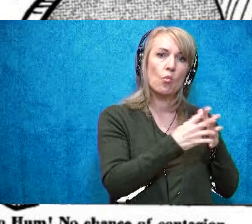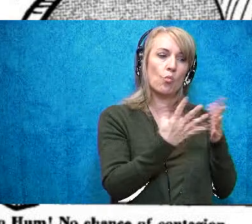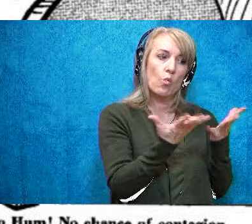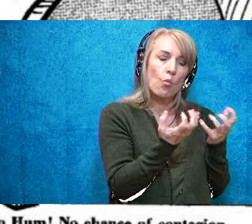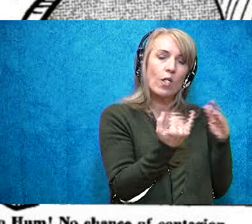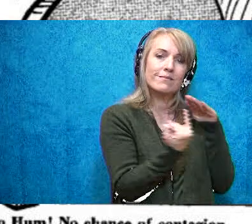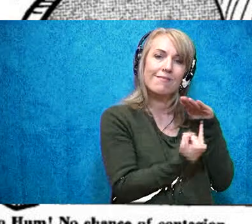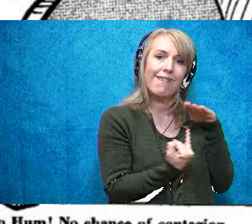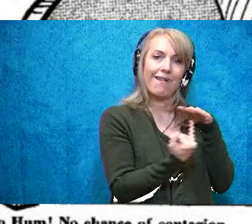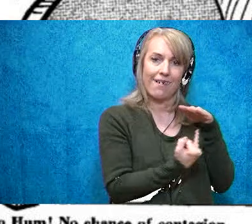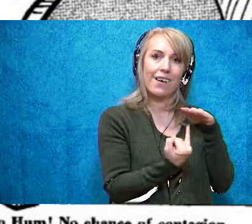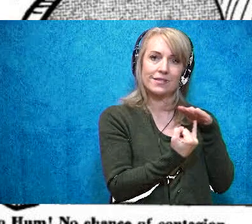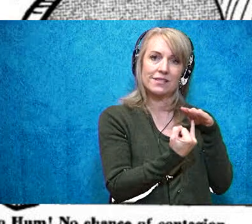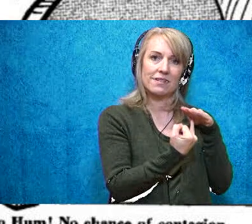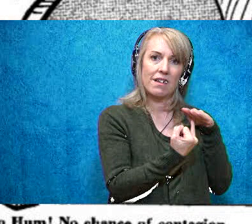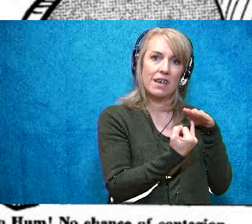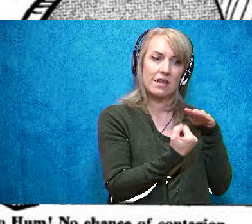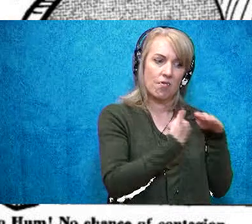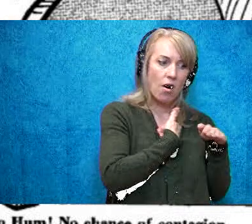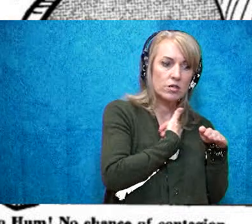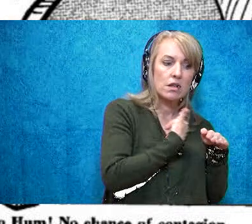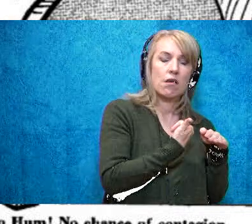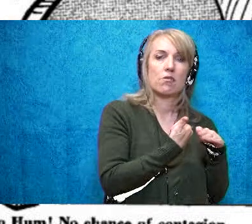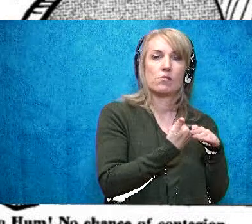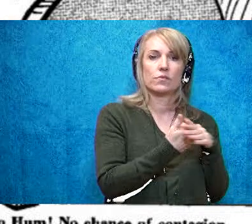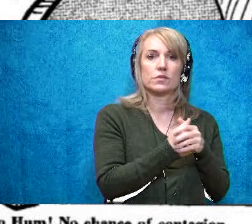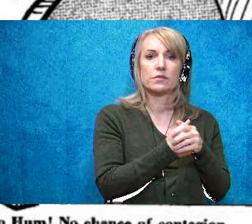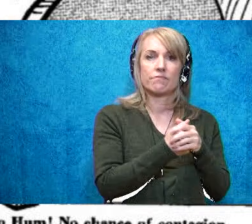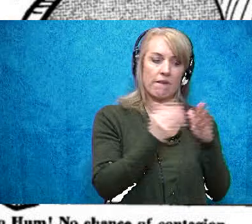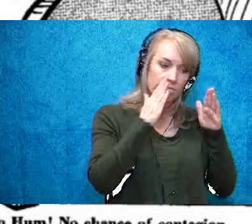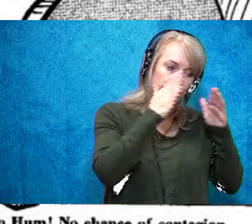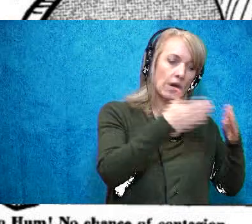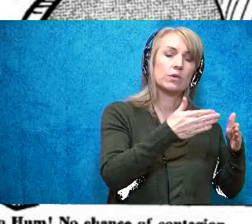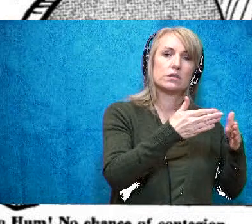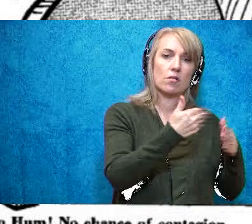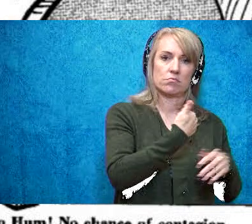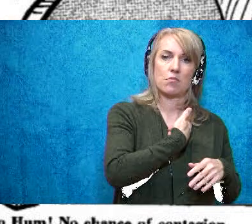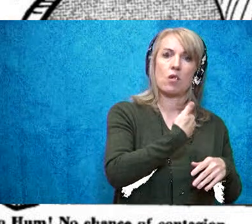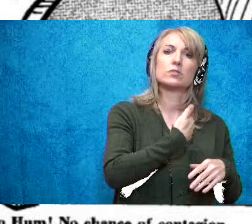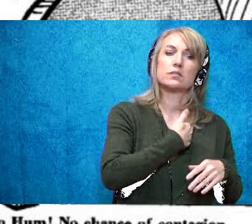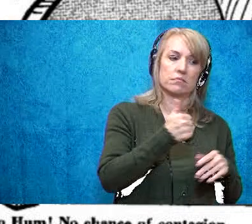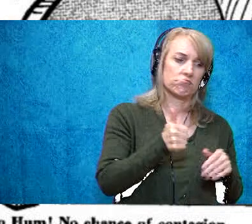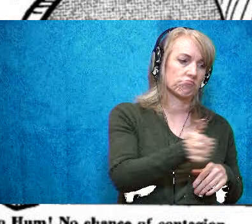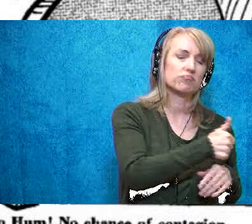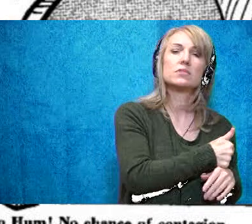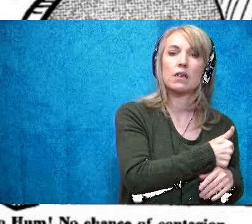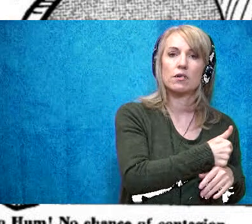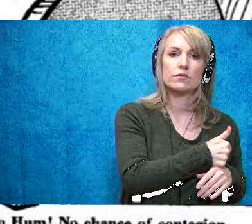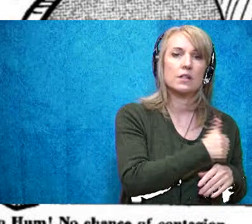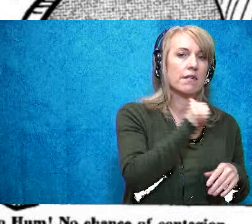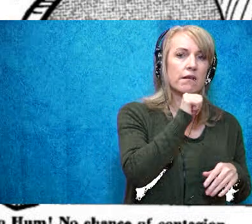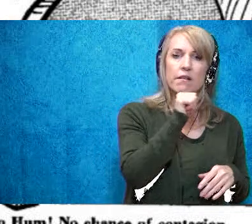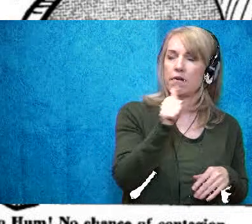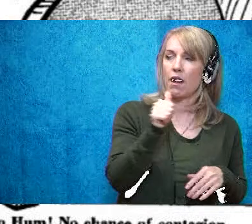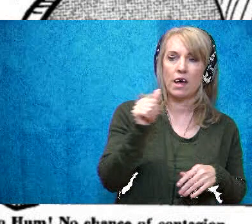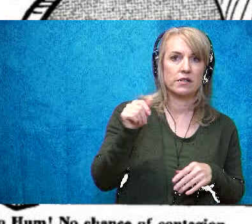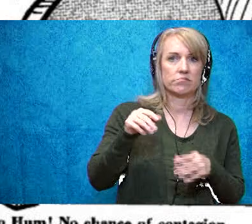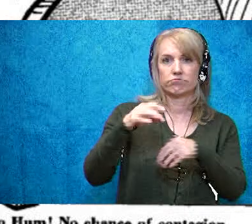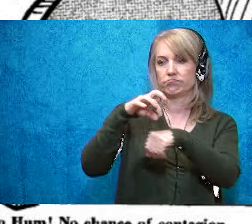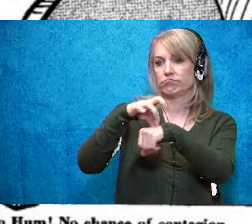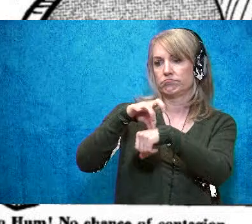isolated to our own continent, to our own nation, and focus on ourselves and not the problems of the world. That's the reason